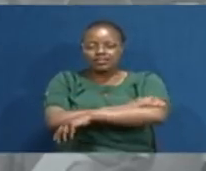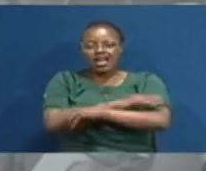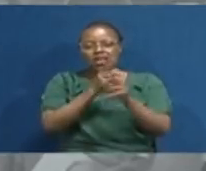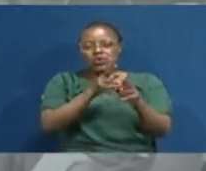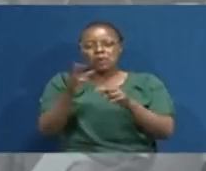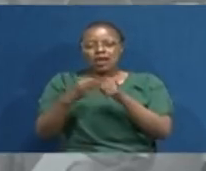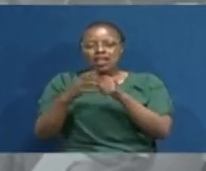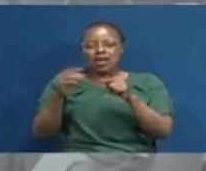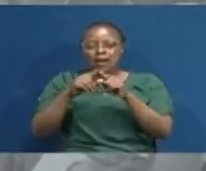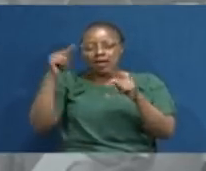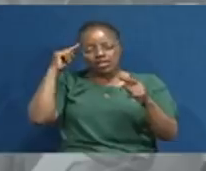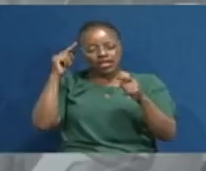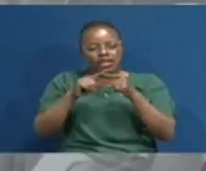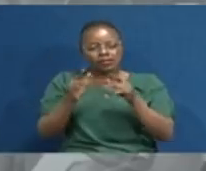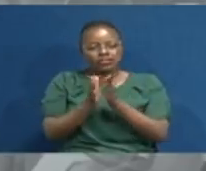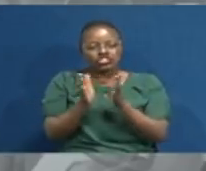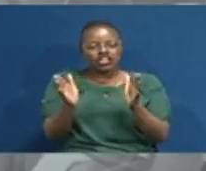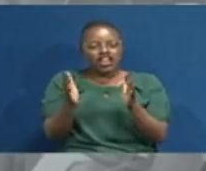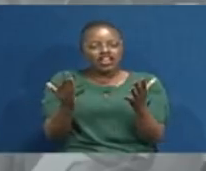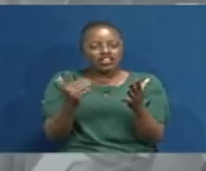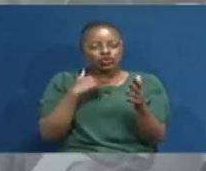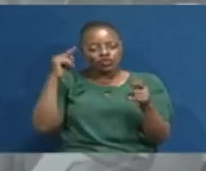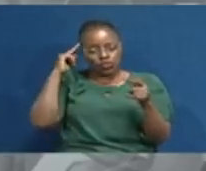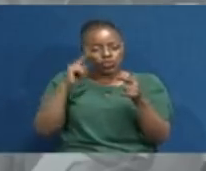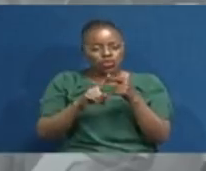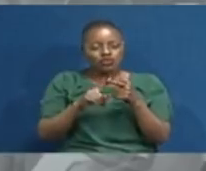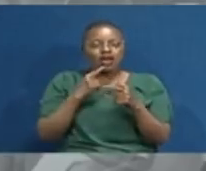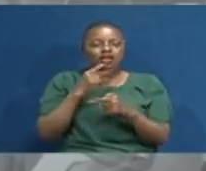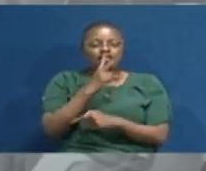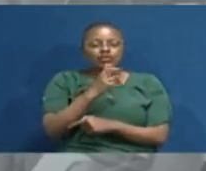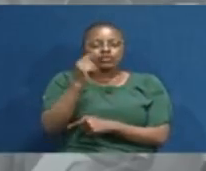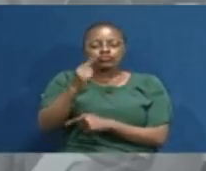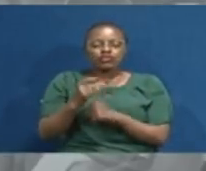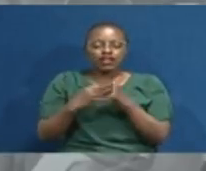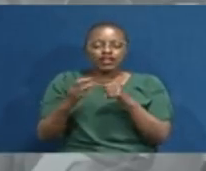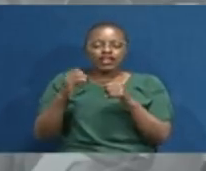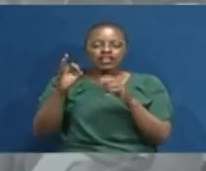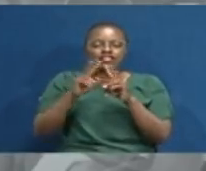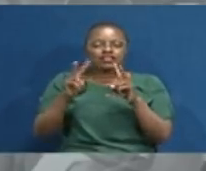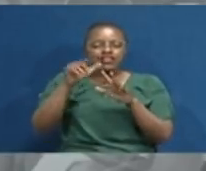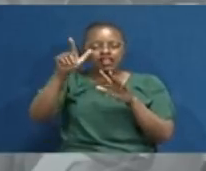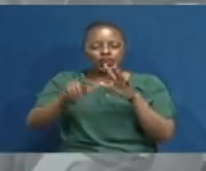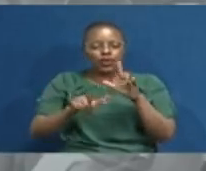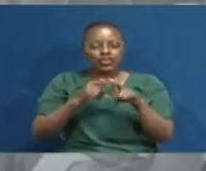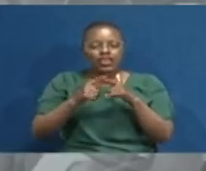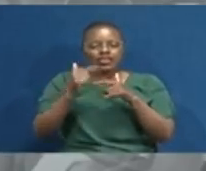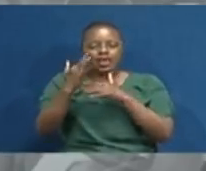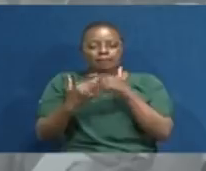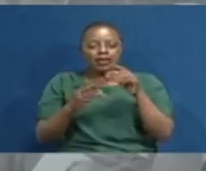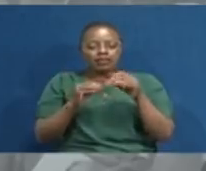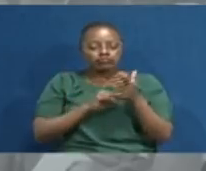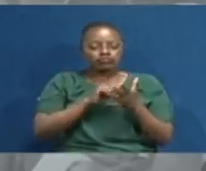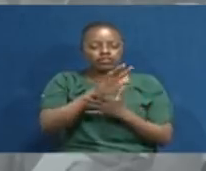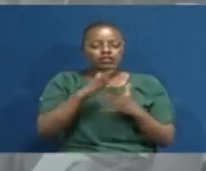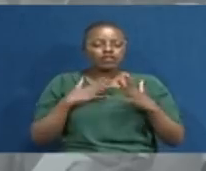80. And we aim, in general, towards a blood pressure of 120 over 80. If it's too low, then the blood isn't getting to the